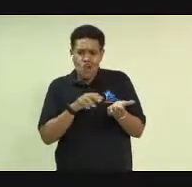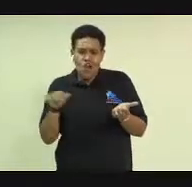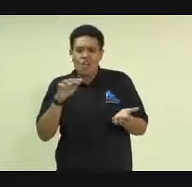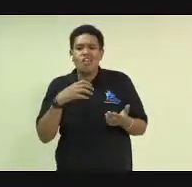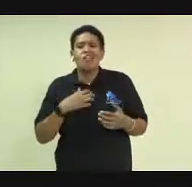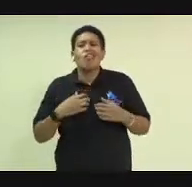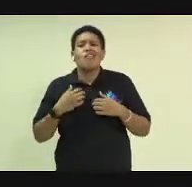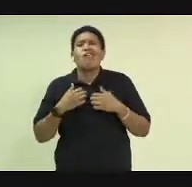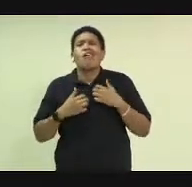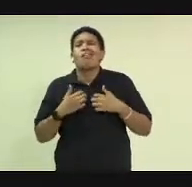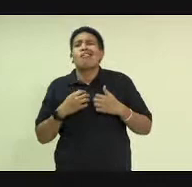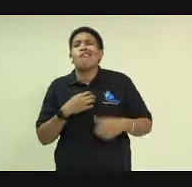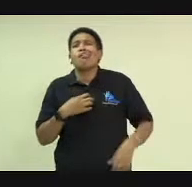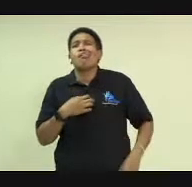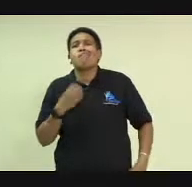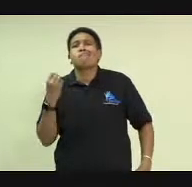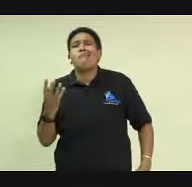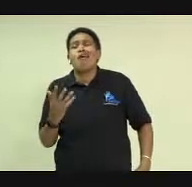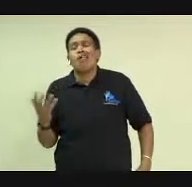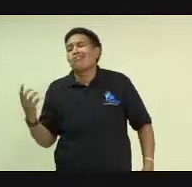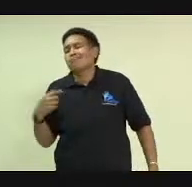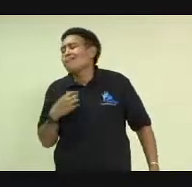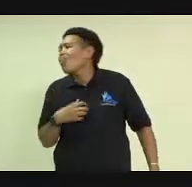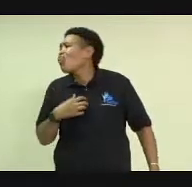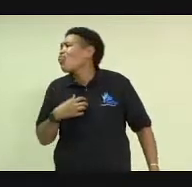number of things, including the fact that